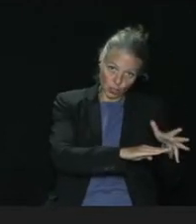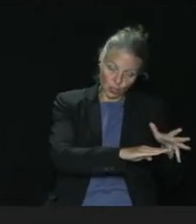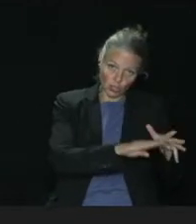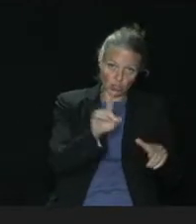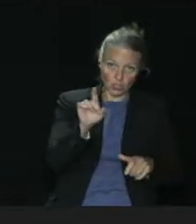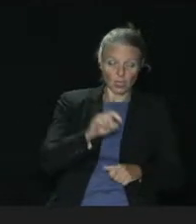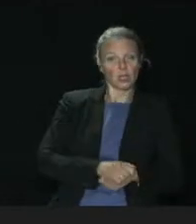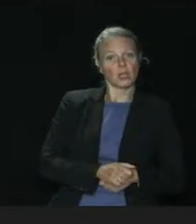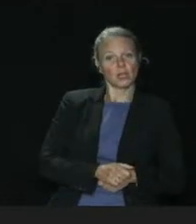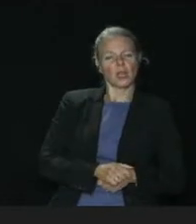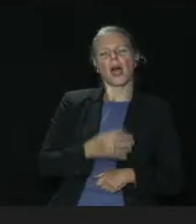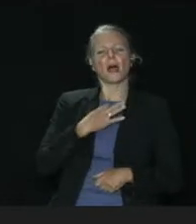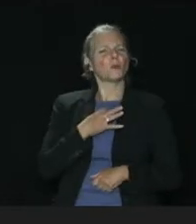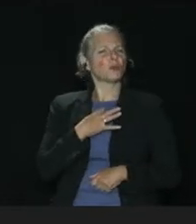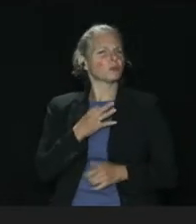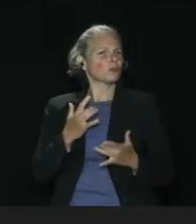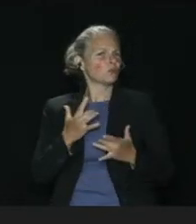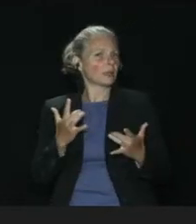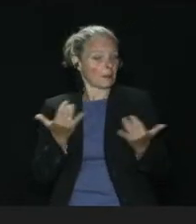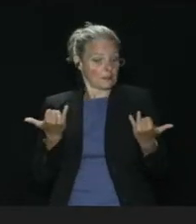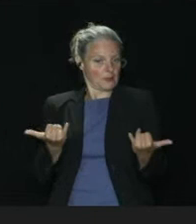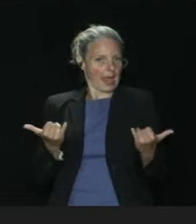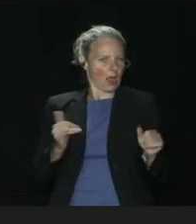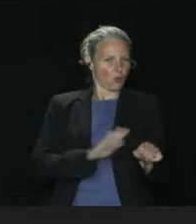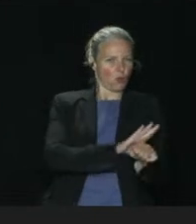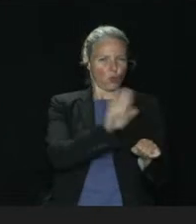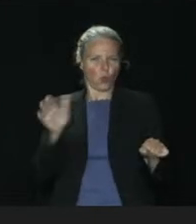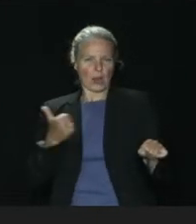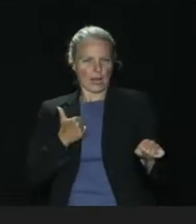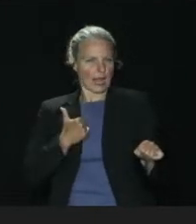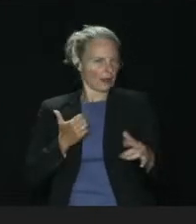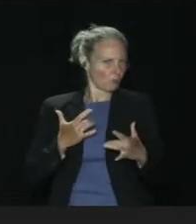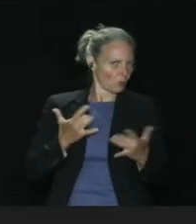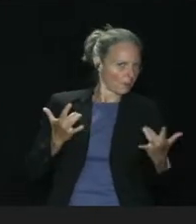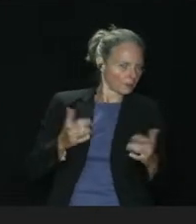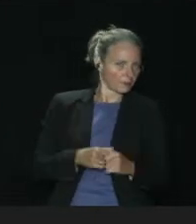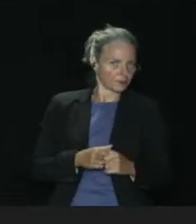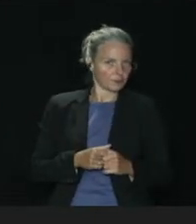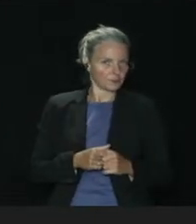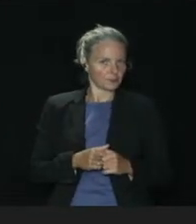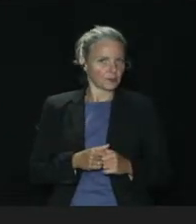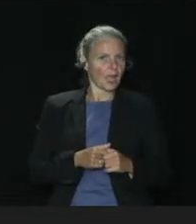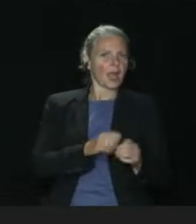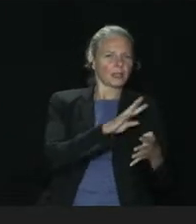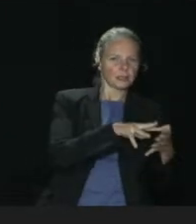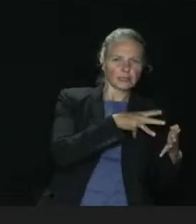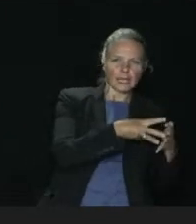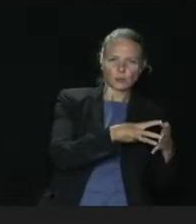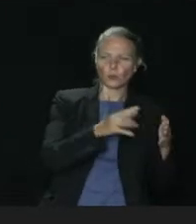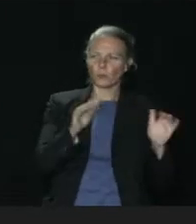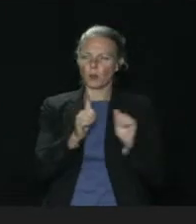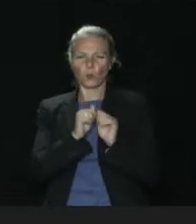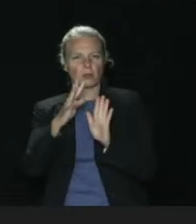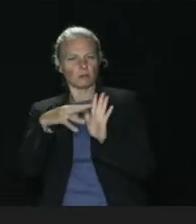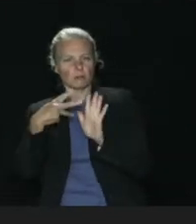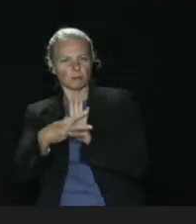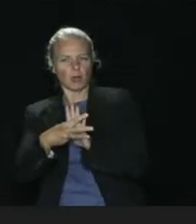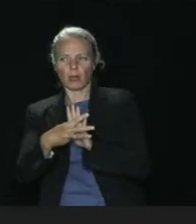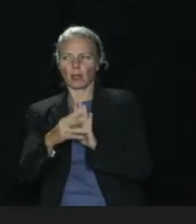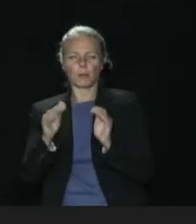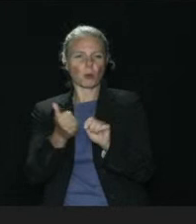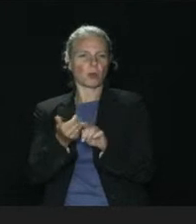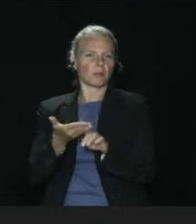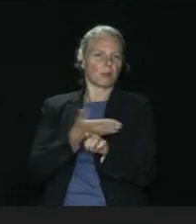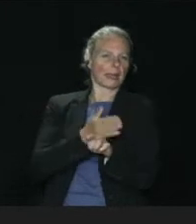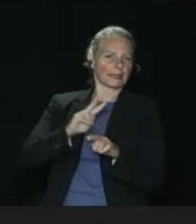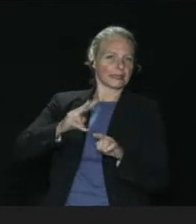to the charts and that you have, especially if you compare them with other previous waves?